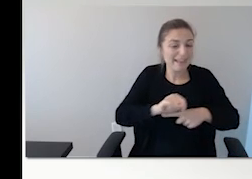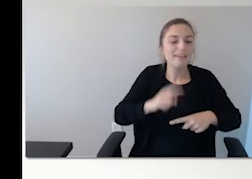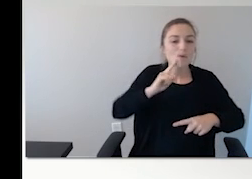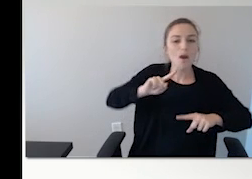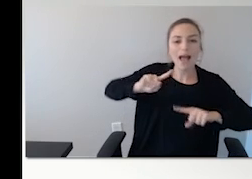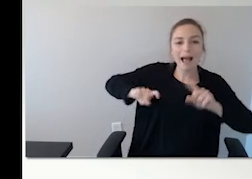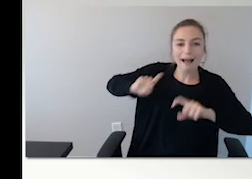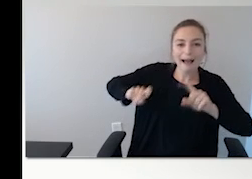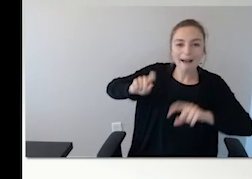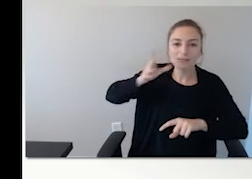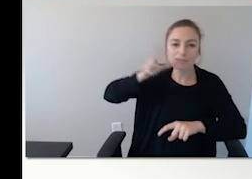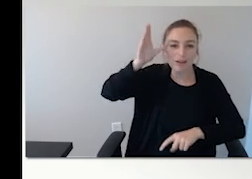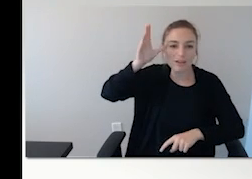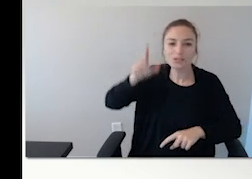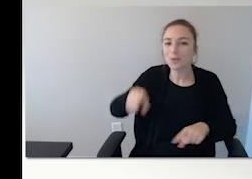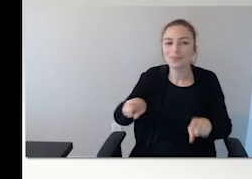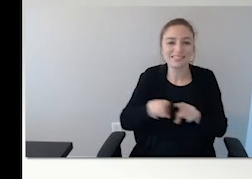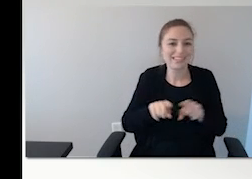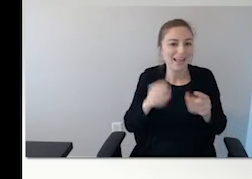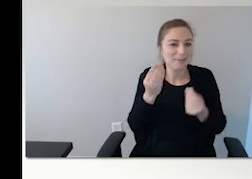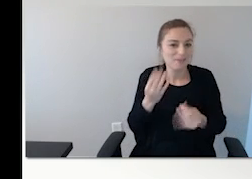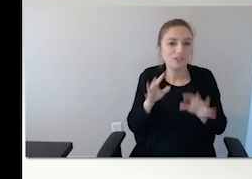Everybody got that picture? I think there's a second page to it.